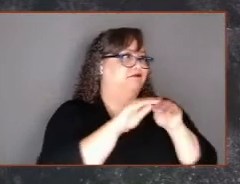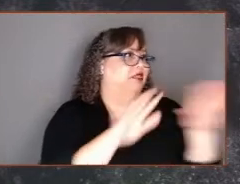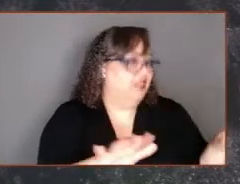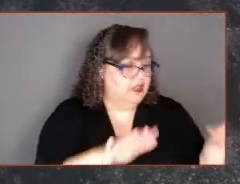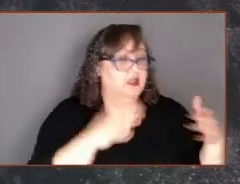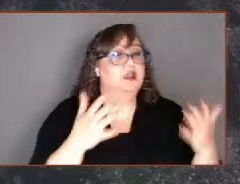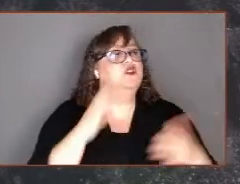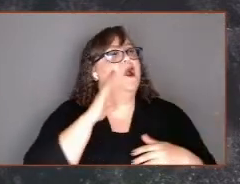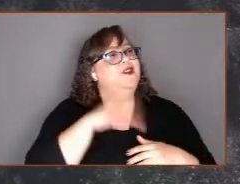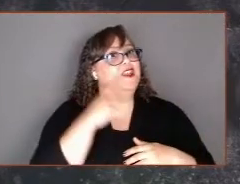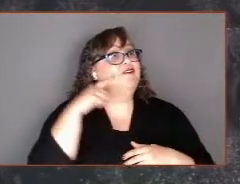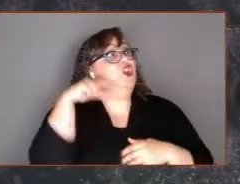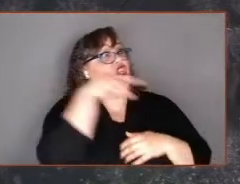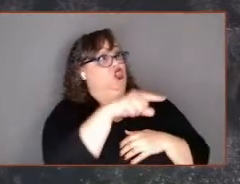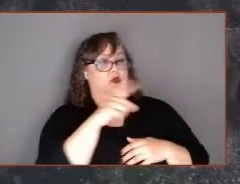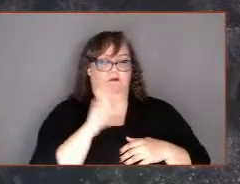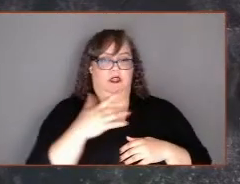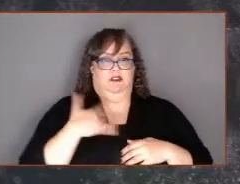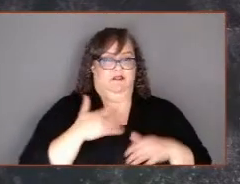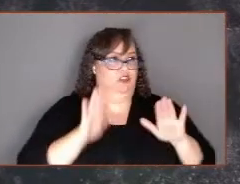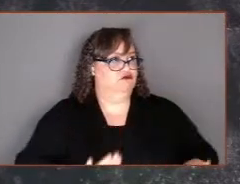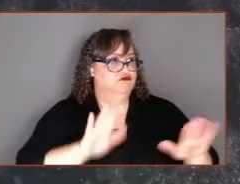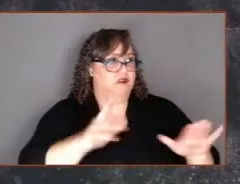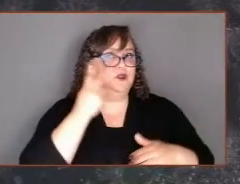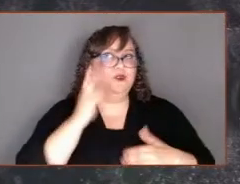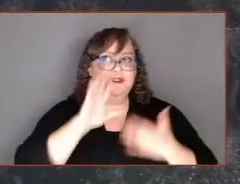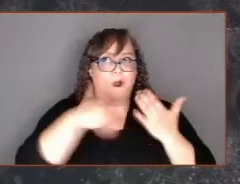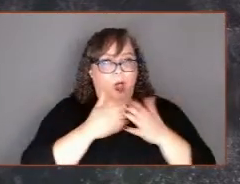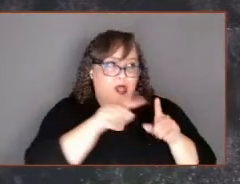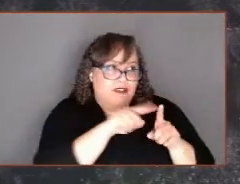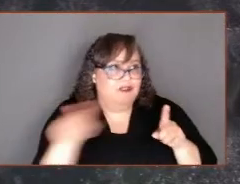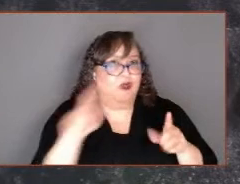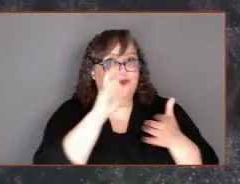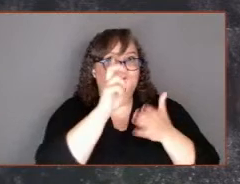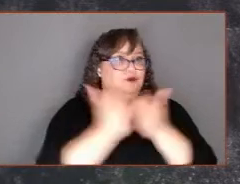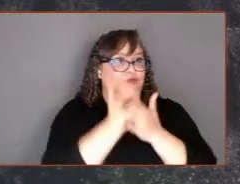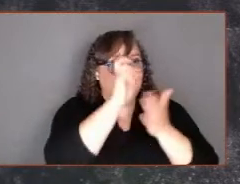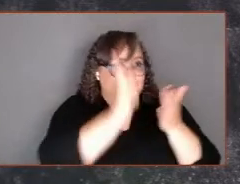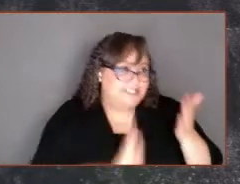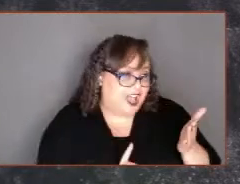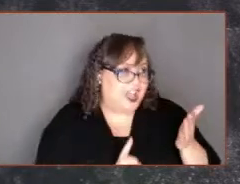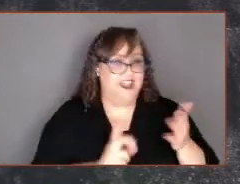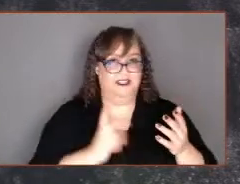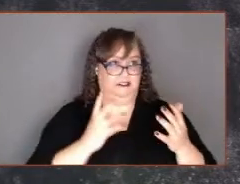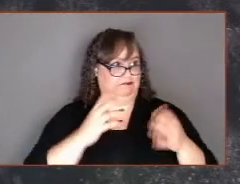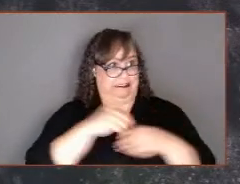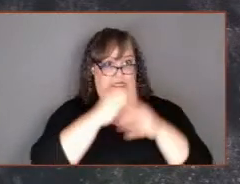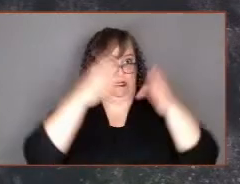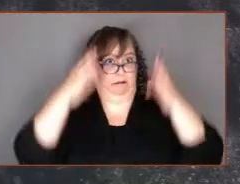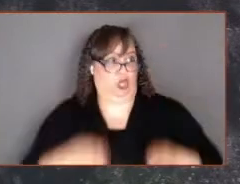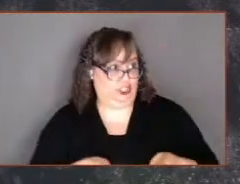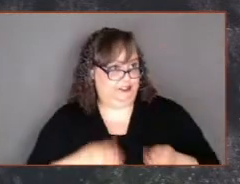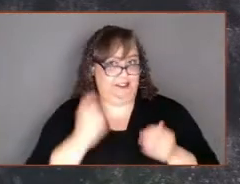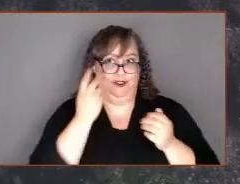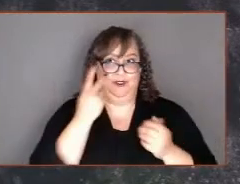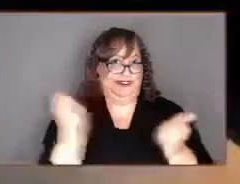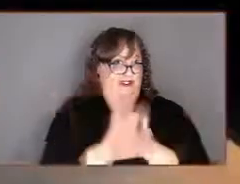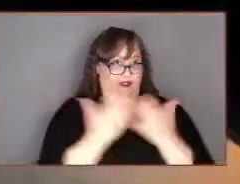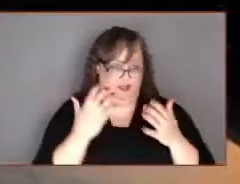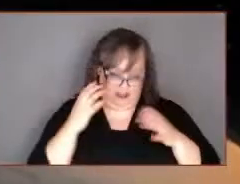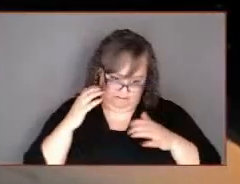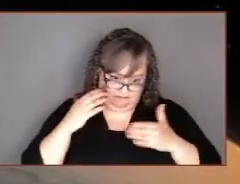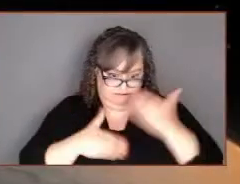must be just so great to see all of these designs here in person and seeing everything in action today. Absolutely. They worked so hard